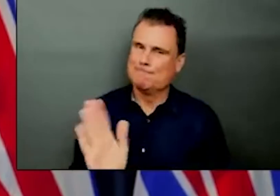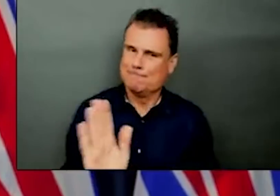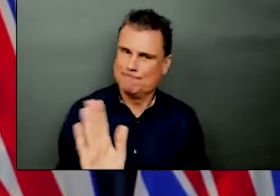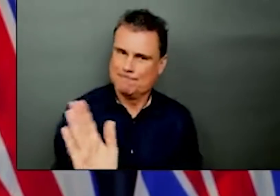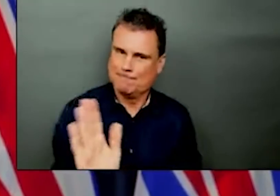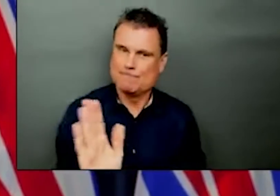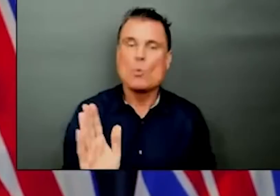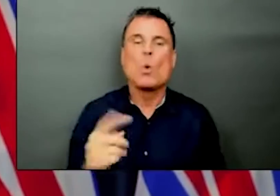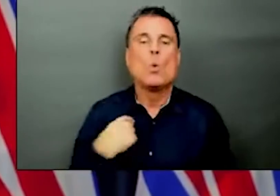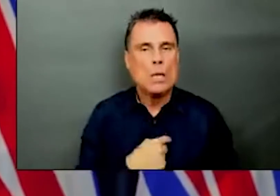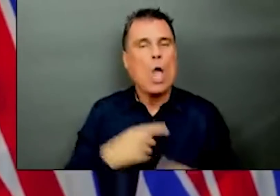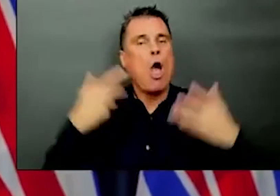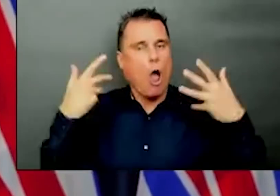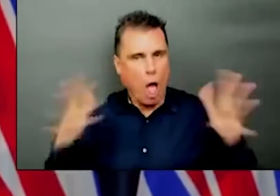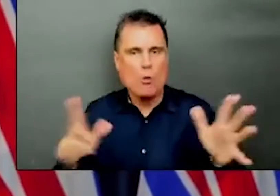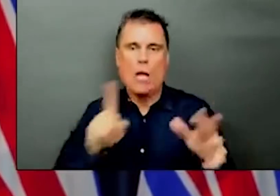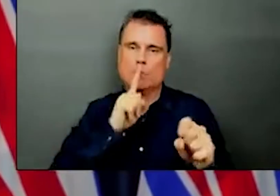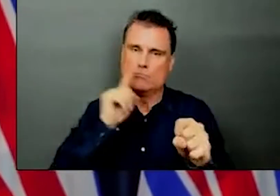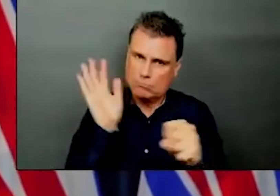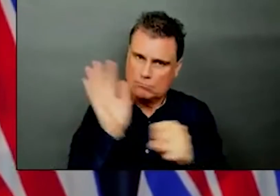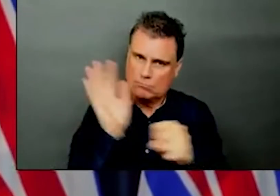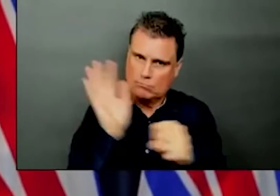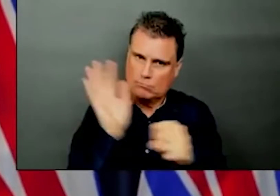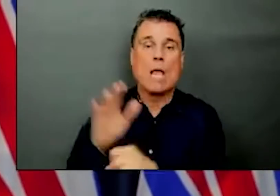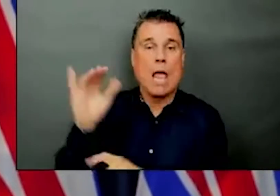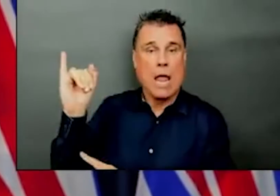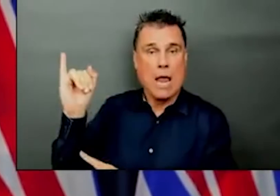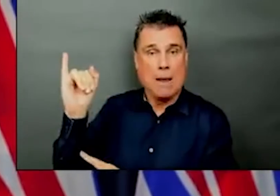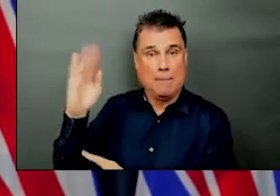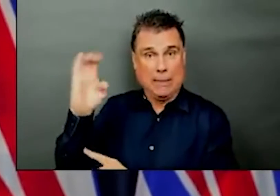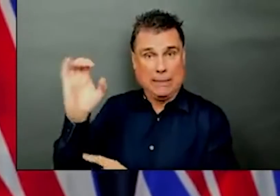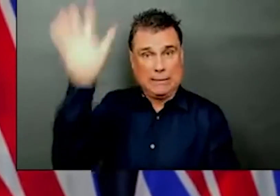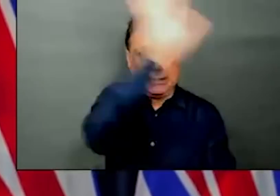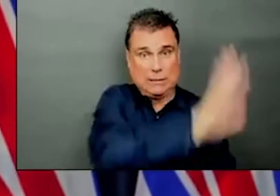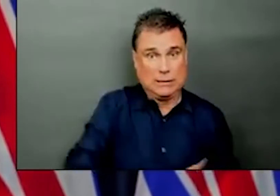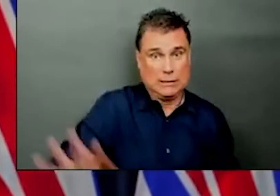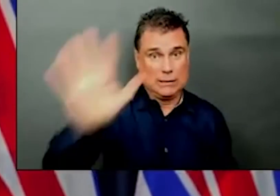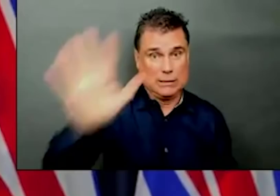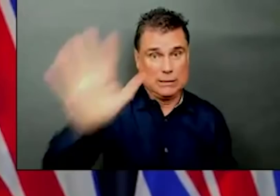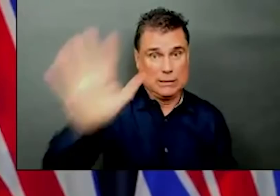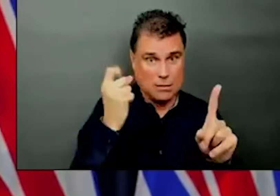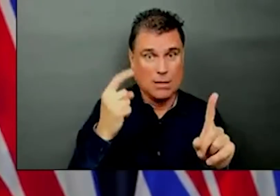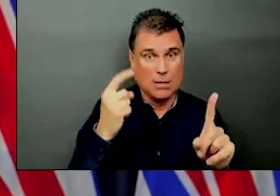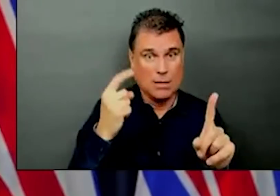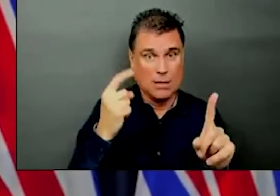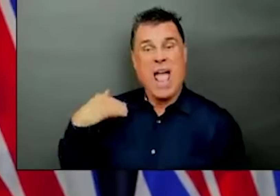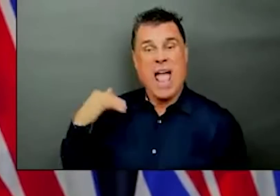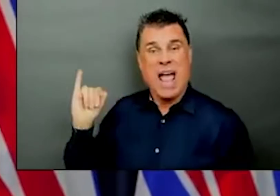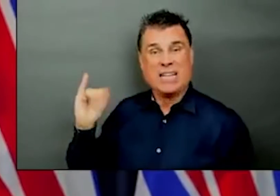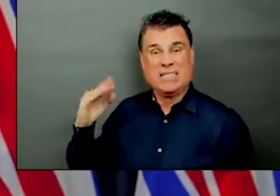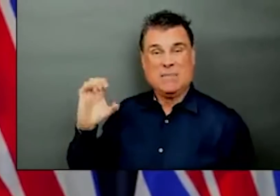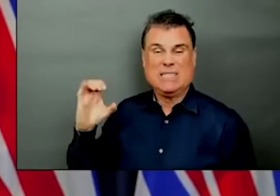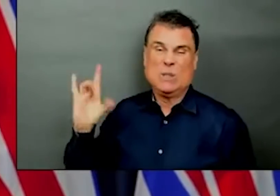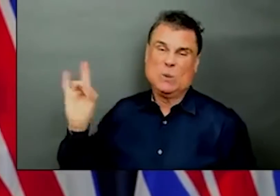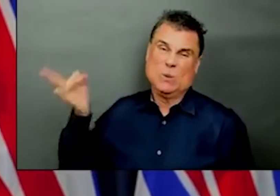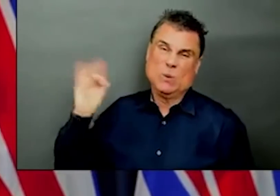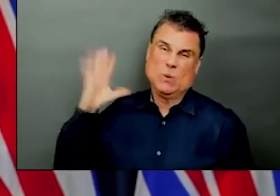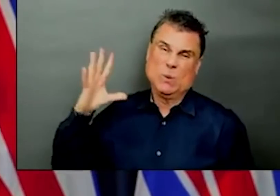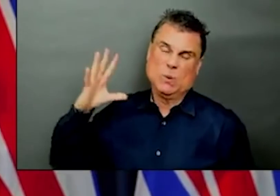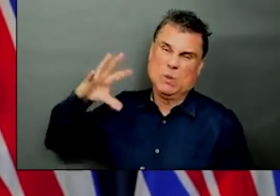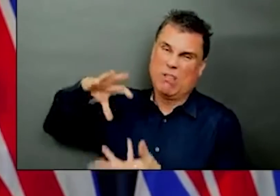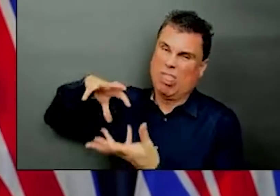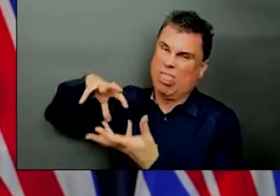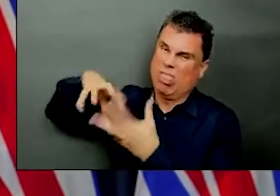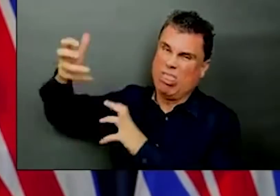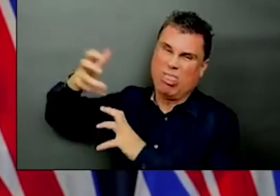that ICBC needed to be fixed. Thanks to the hard work of ICBC, my predecessor, David Evie, who